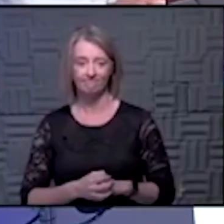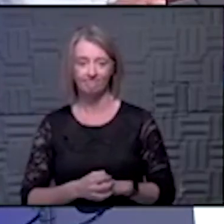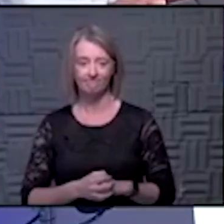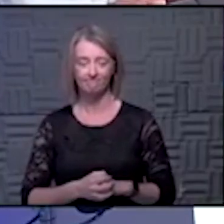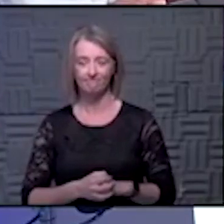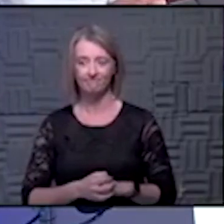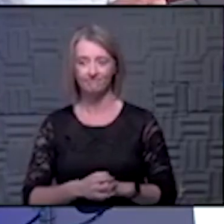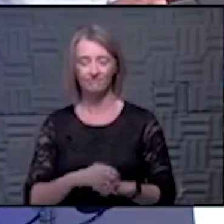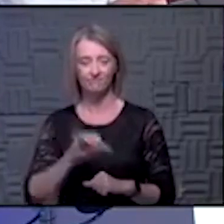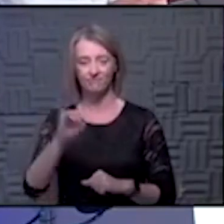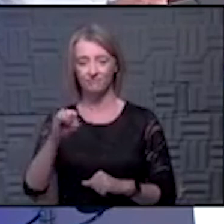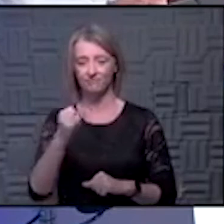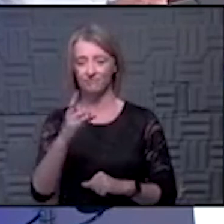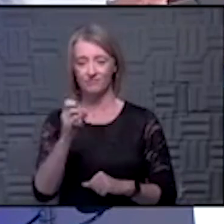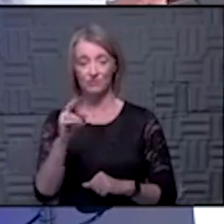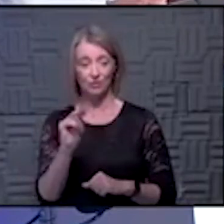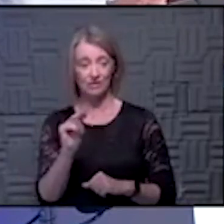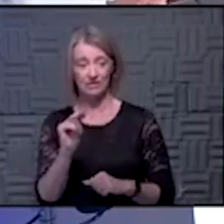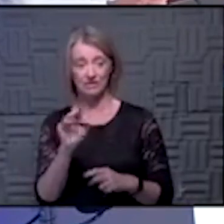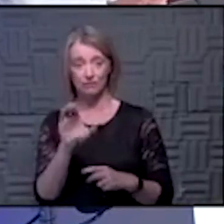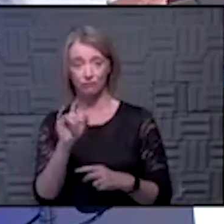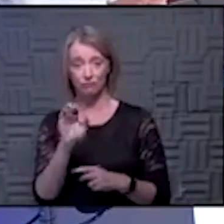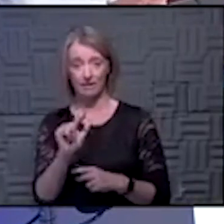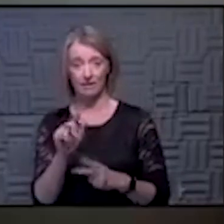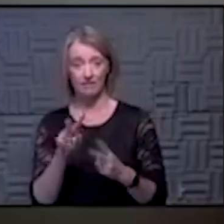Great. Justin, any final thoughts?